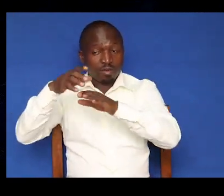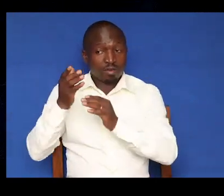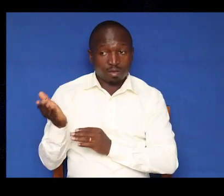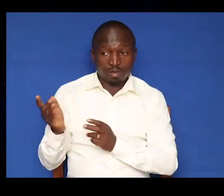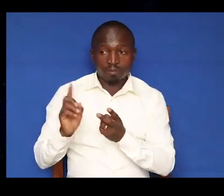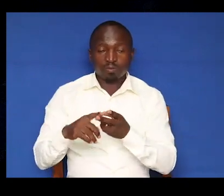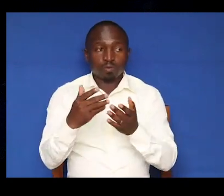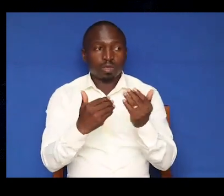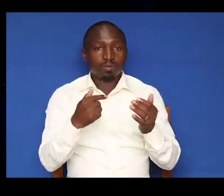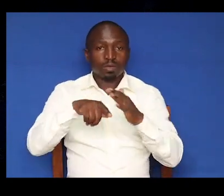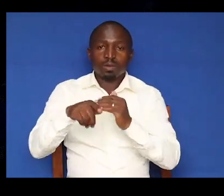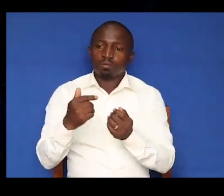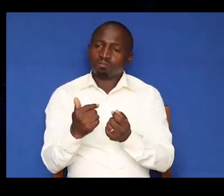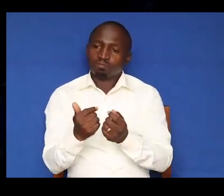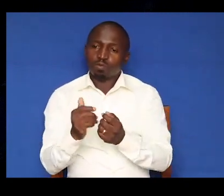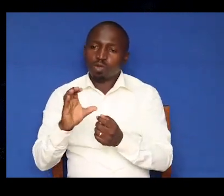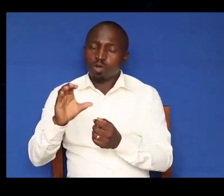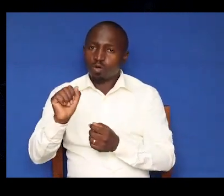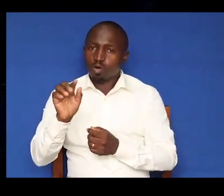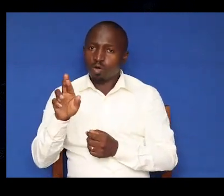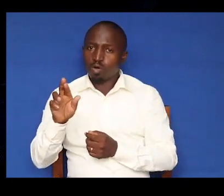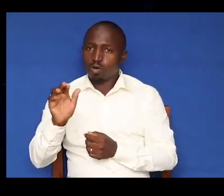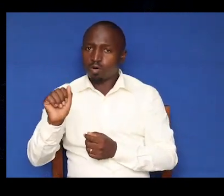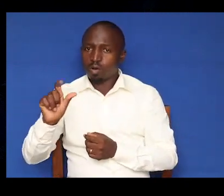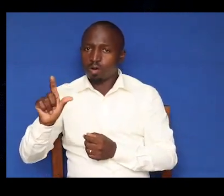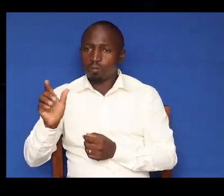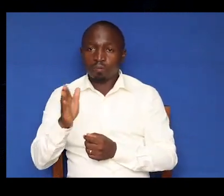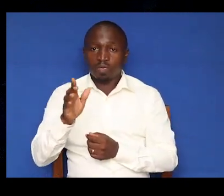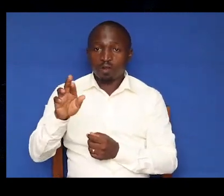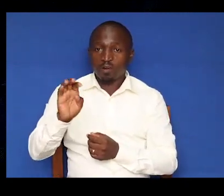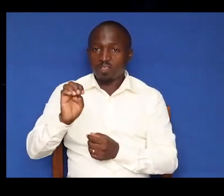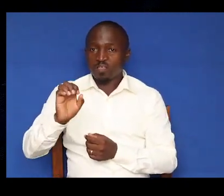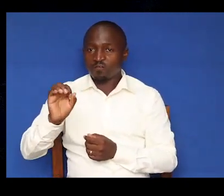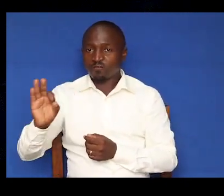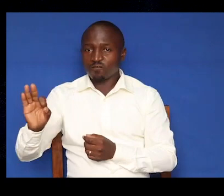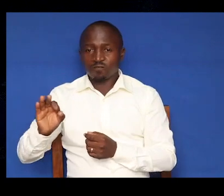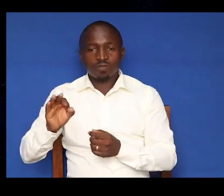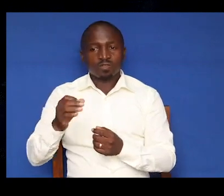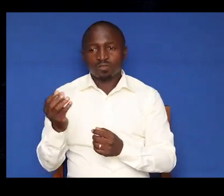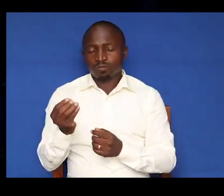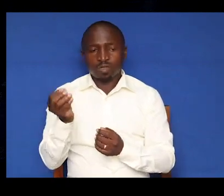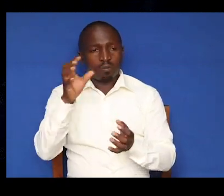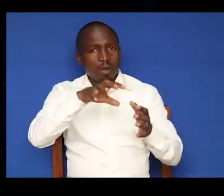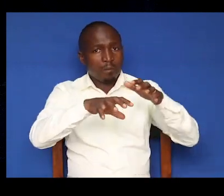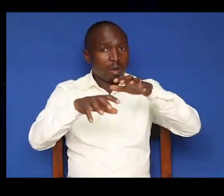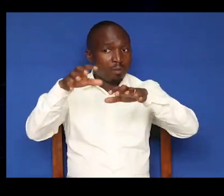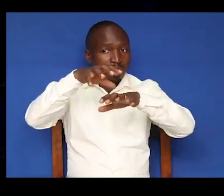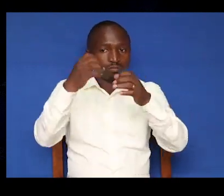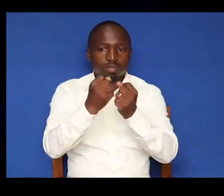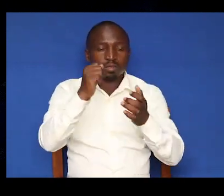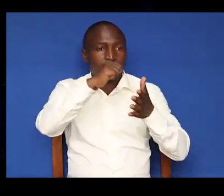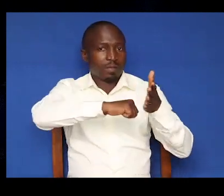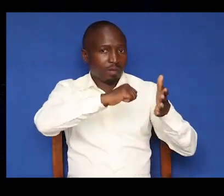mass of rock is by accumulation of coral reef. Therefore, we used to call it as coral reef. This